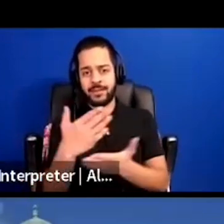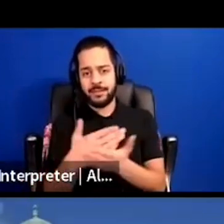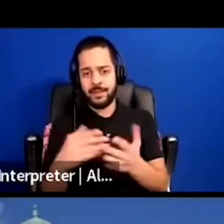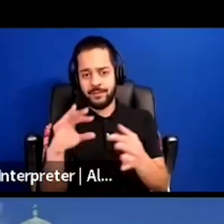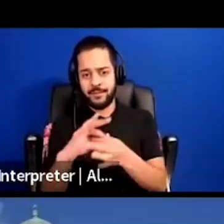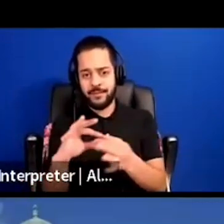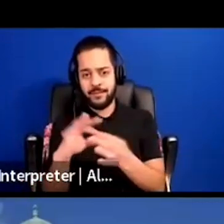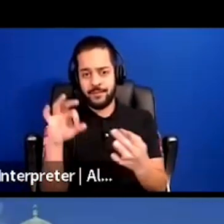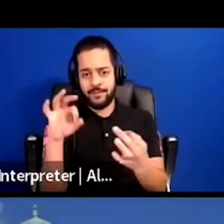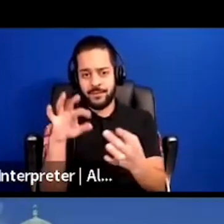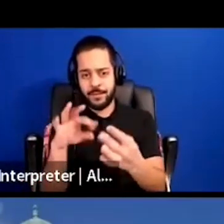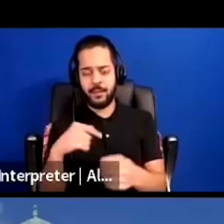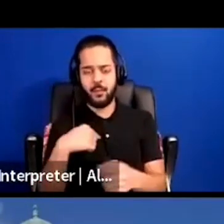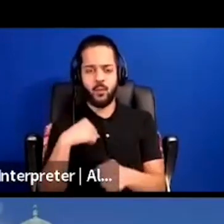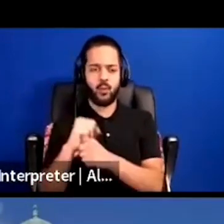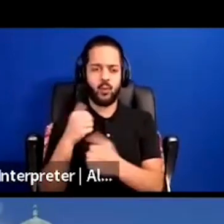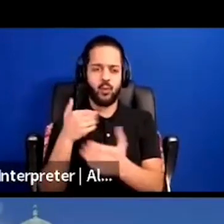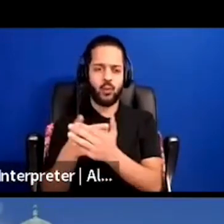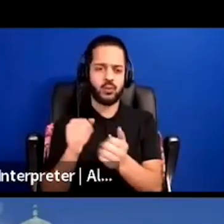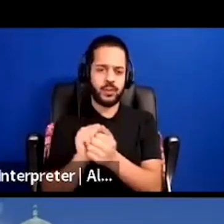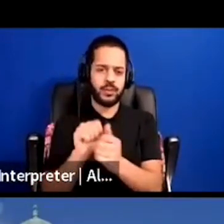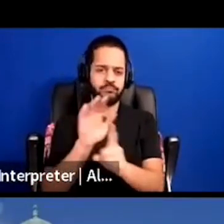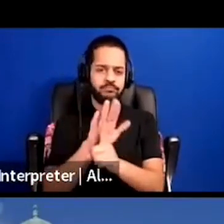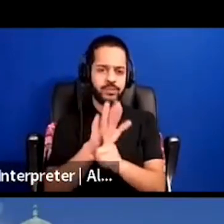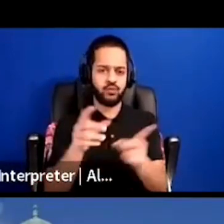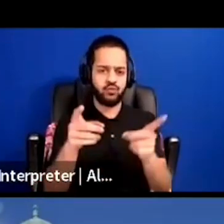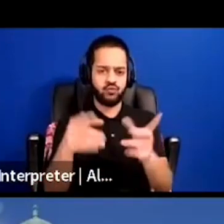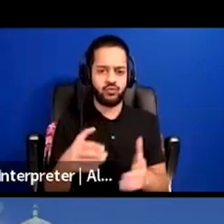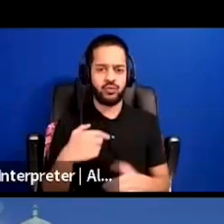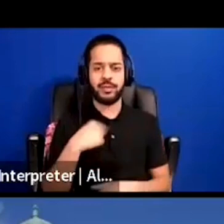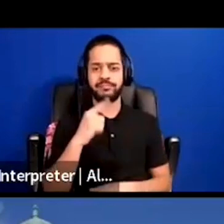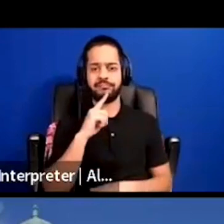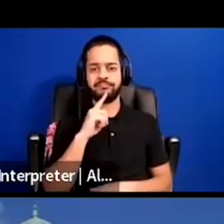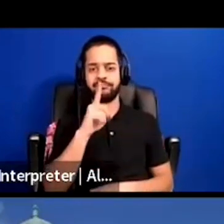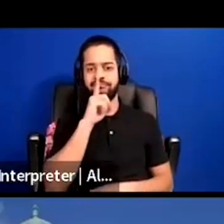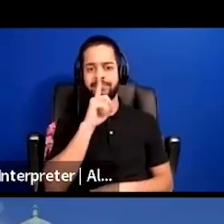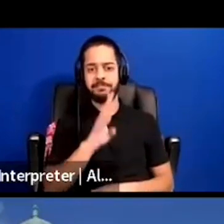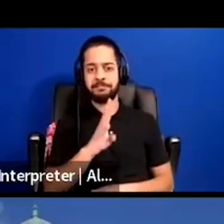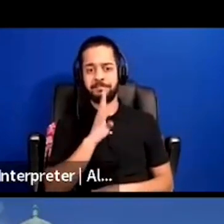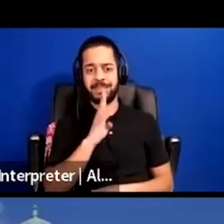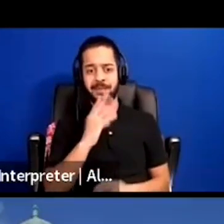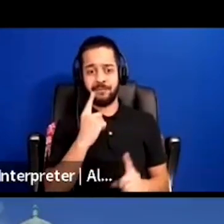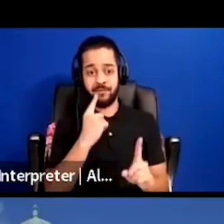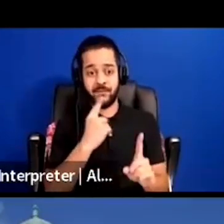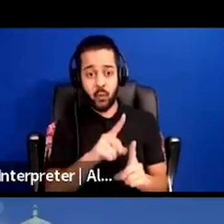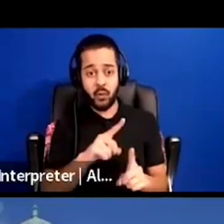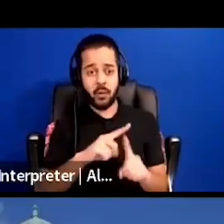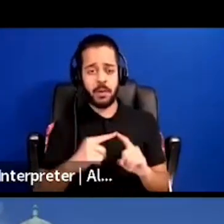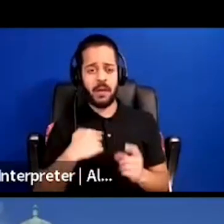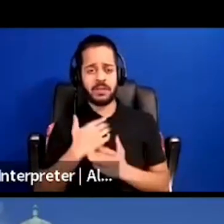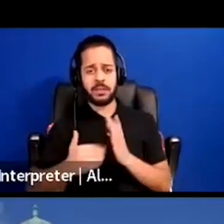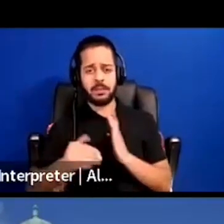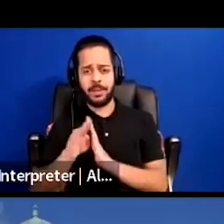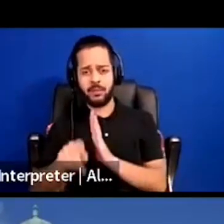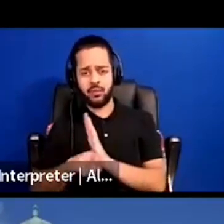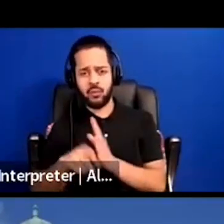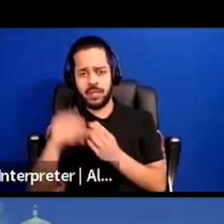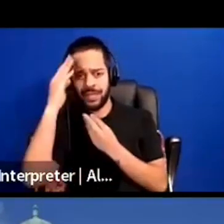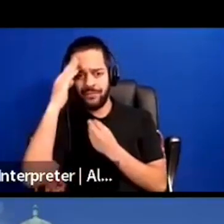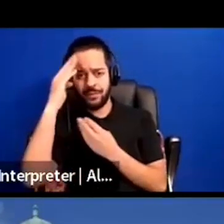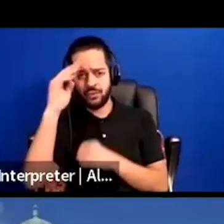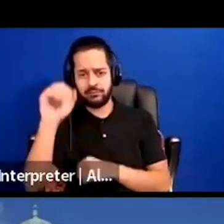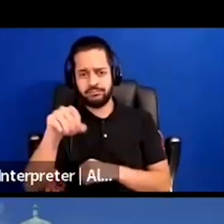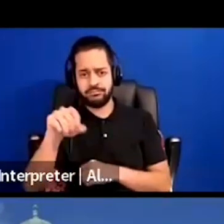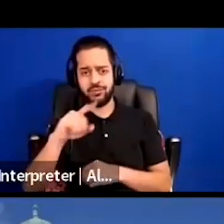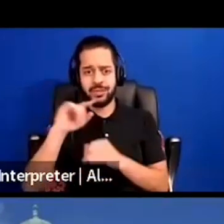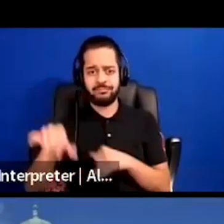your director, so I will never speak for her, but I think I have a little insight. So we're all in the same boat with teachers